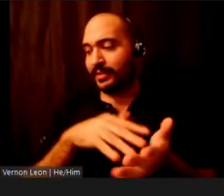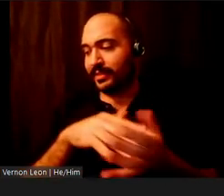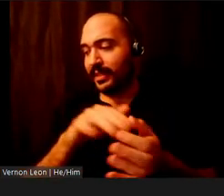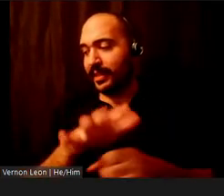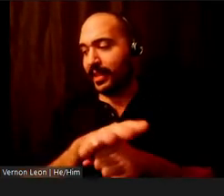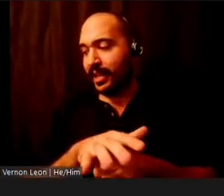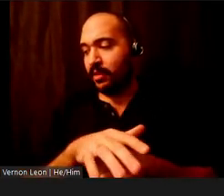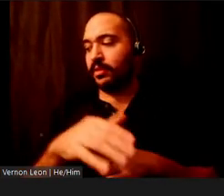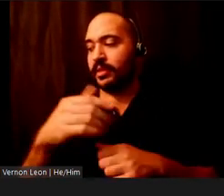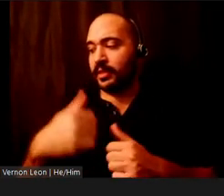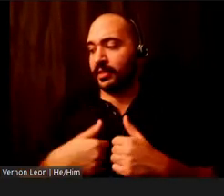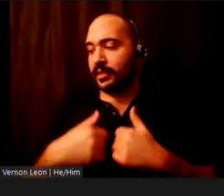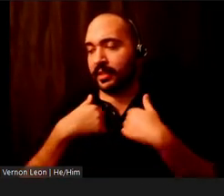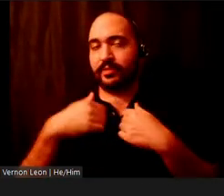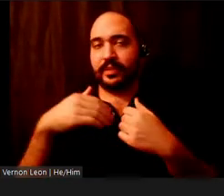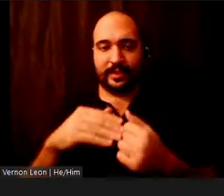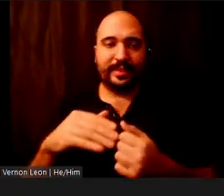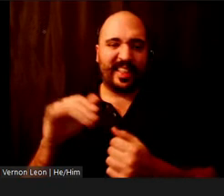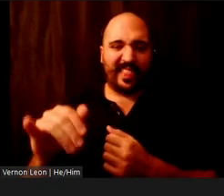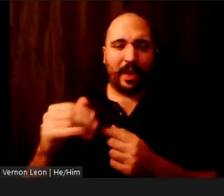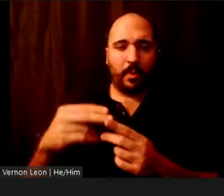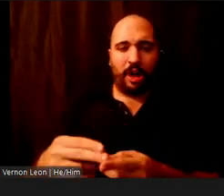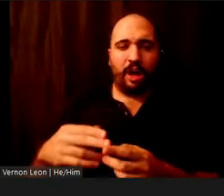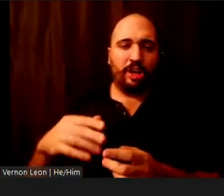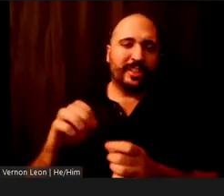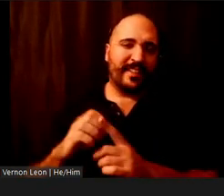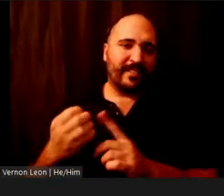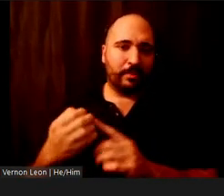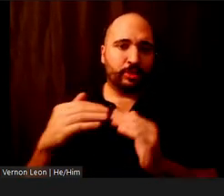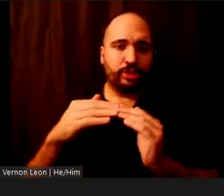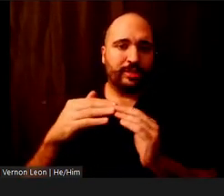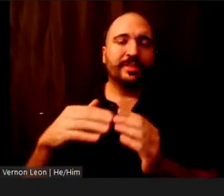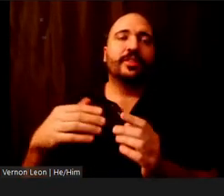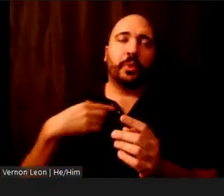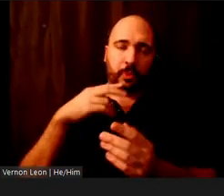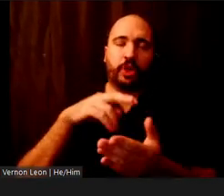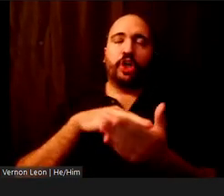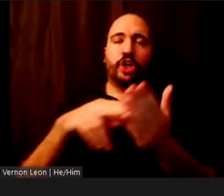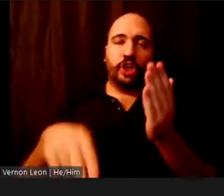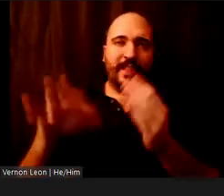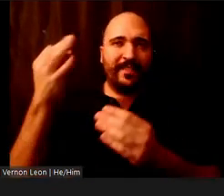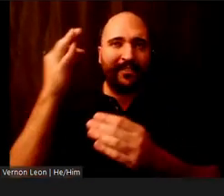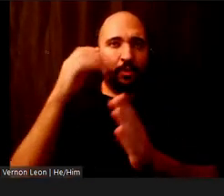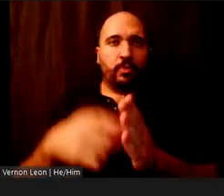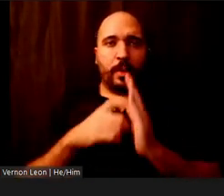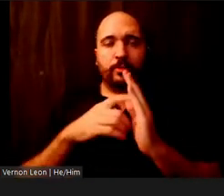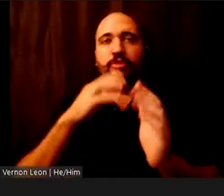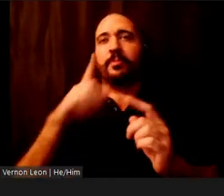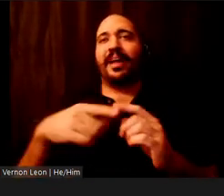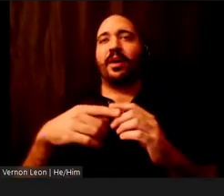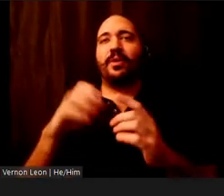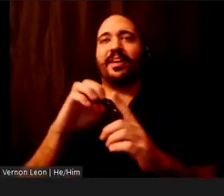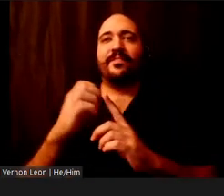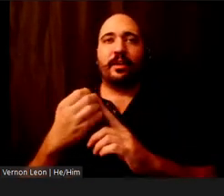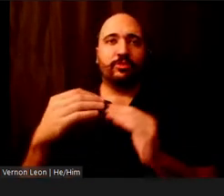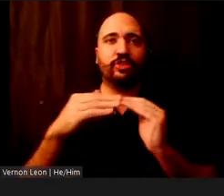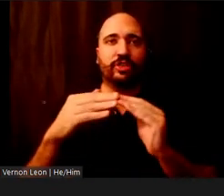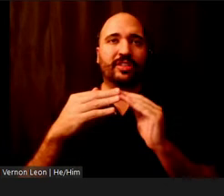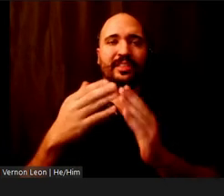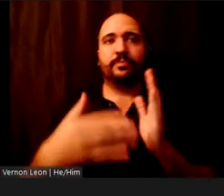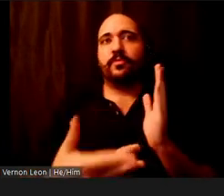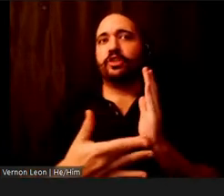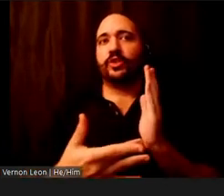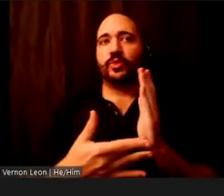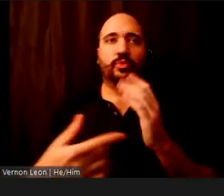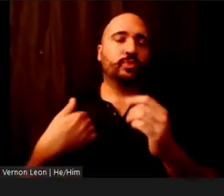justice communities, we're going to spend some time walking you through the federal requirements to address environmental justice and some of the tools we'll be using to engage with